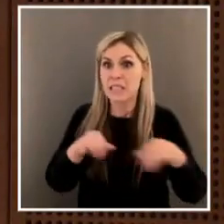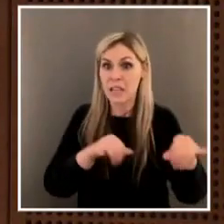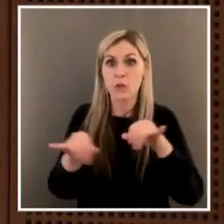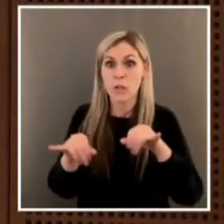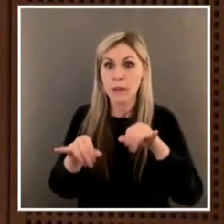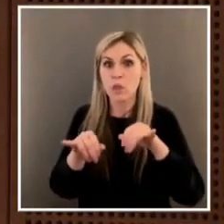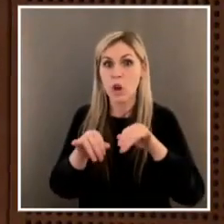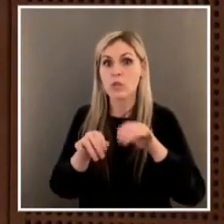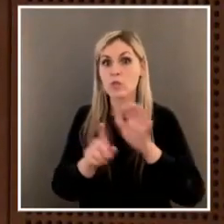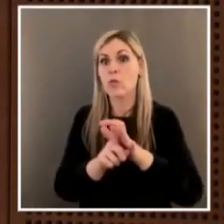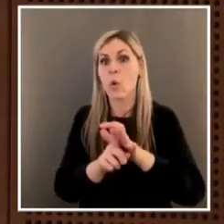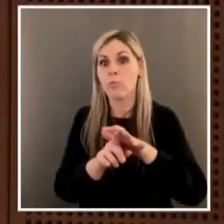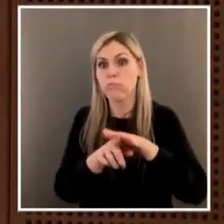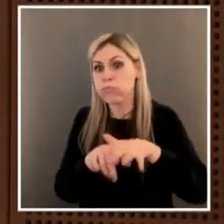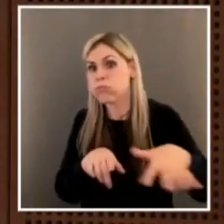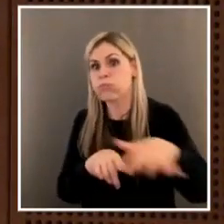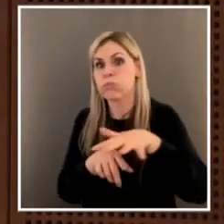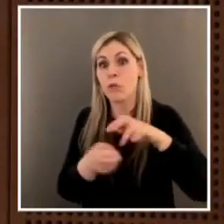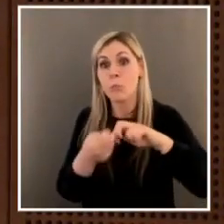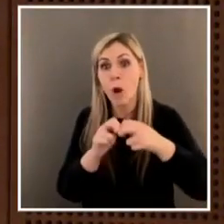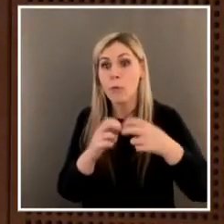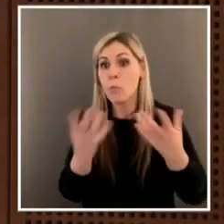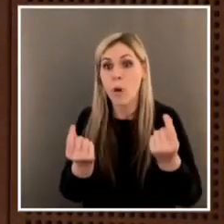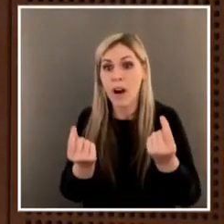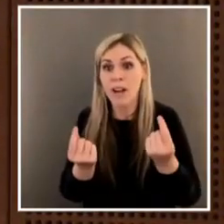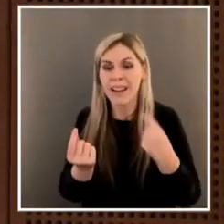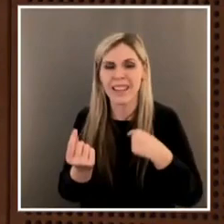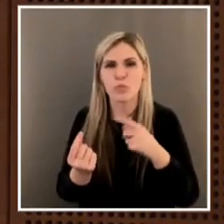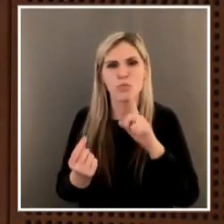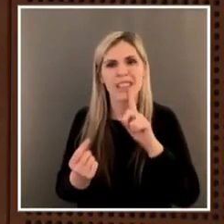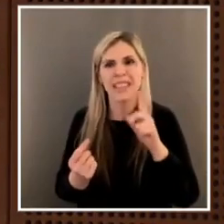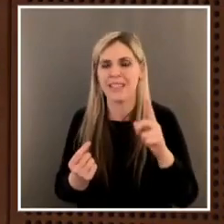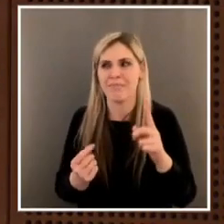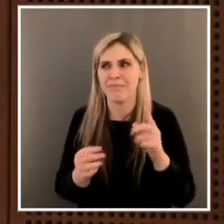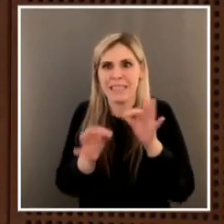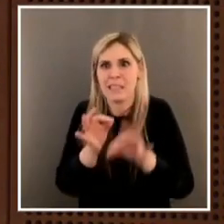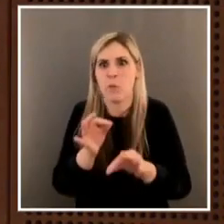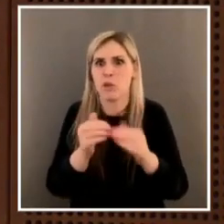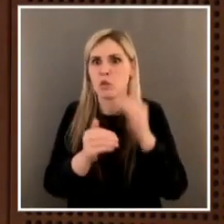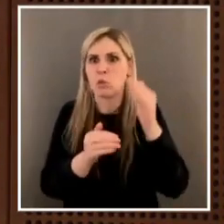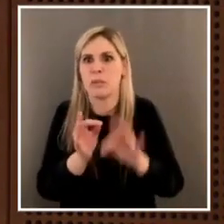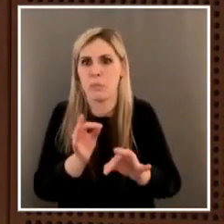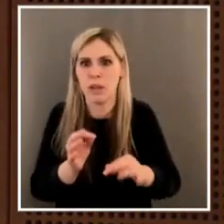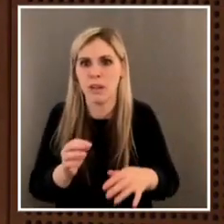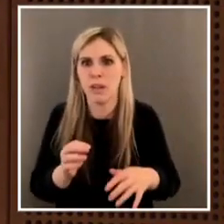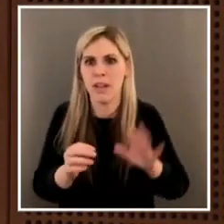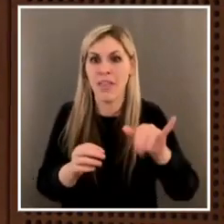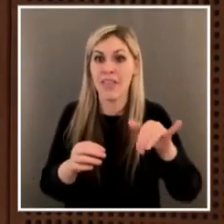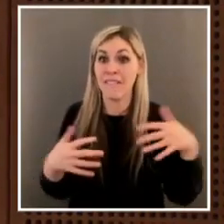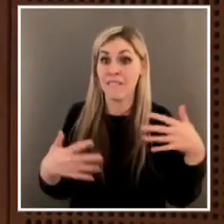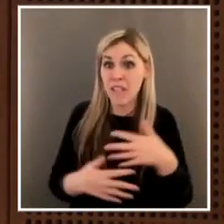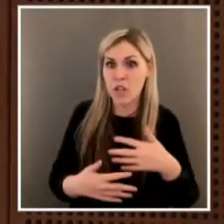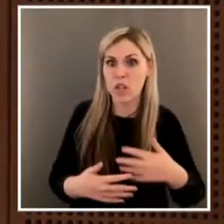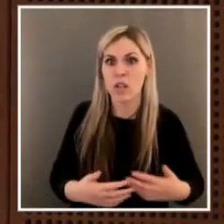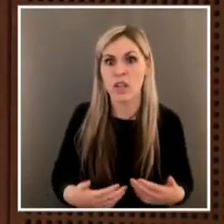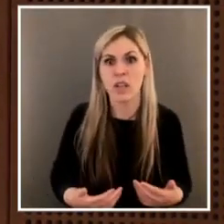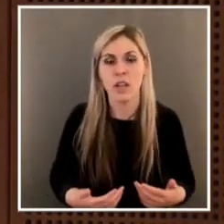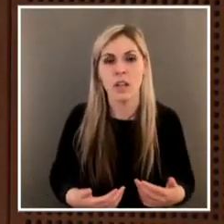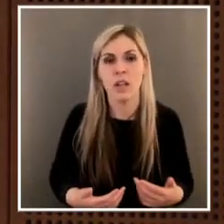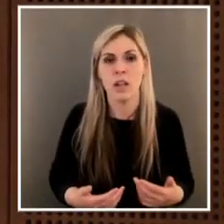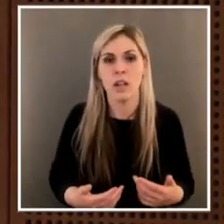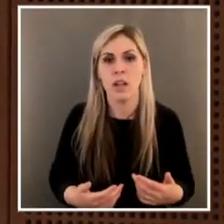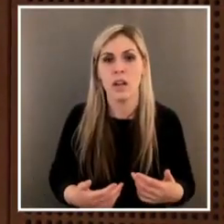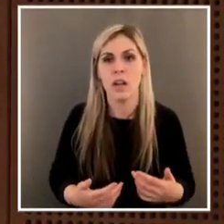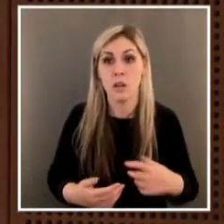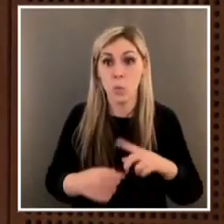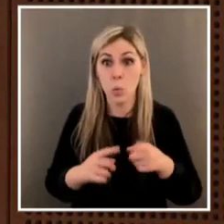the two-dimensionality of them. And that what the theater can do is when it's well done, it